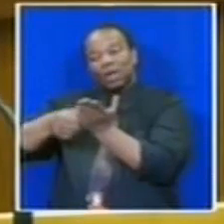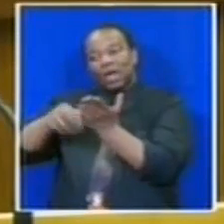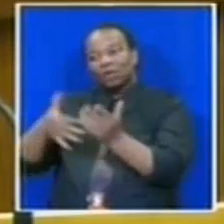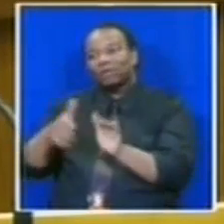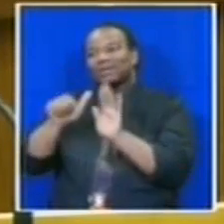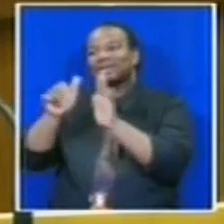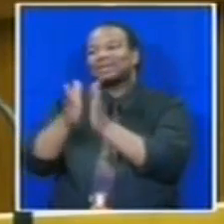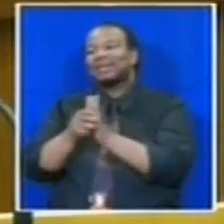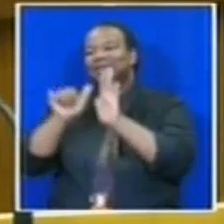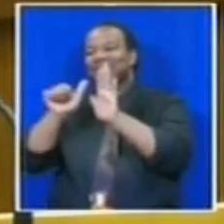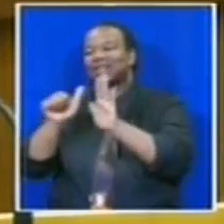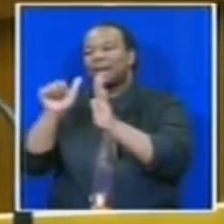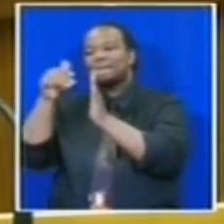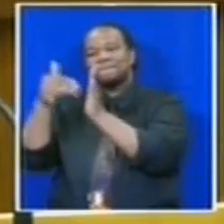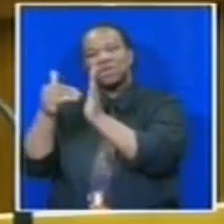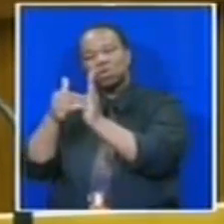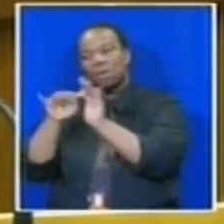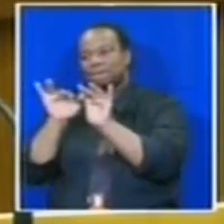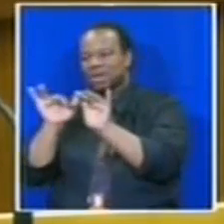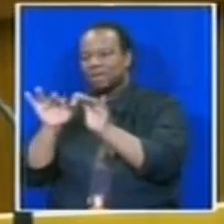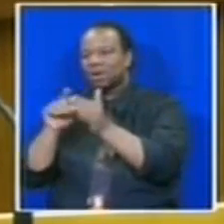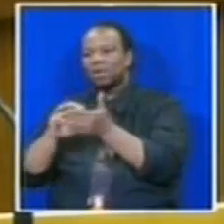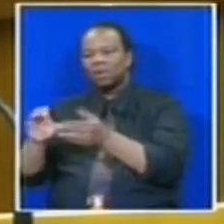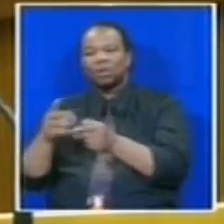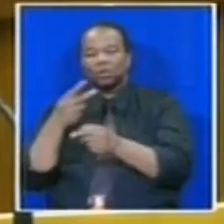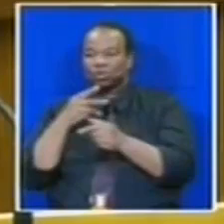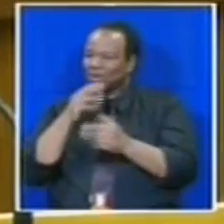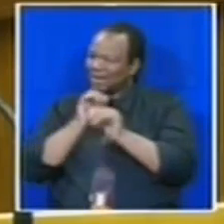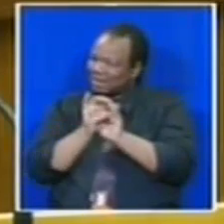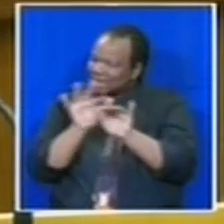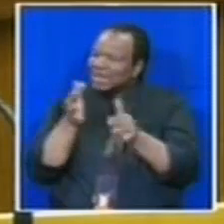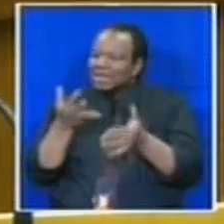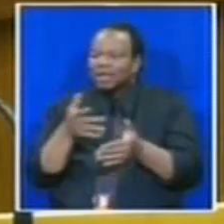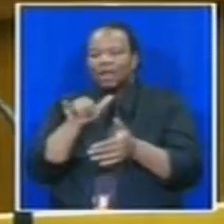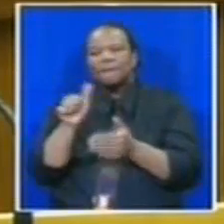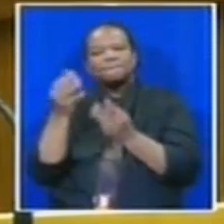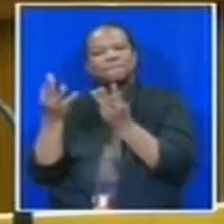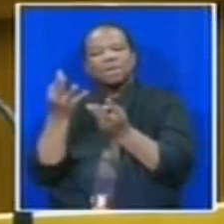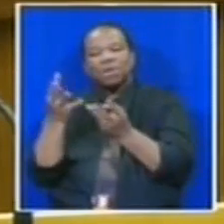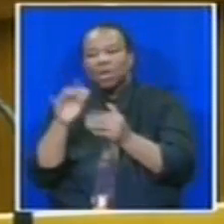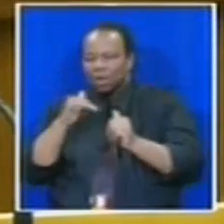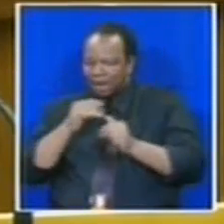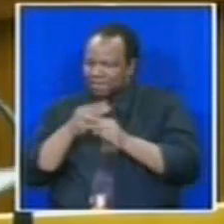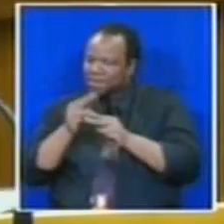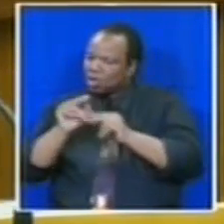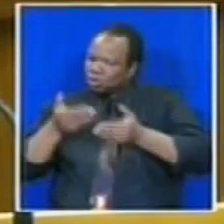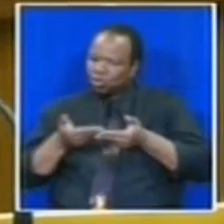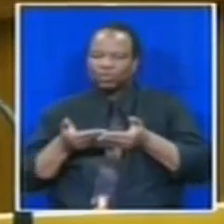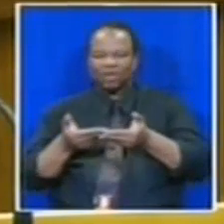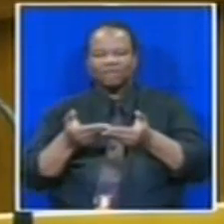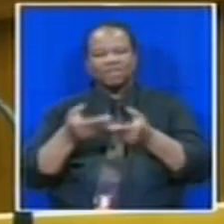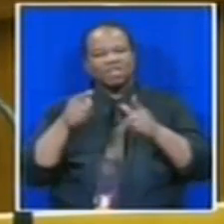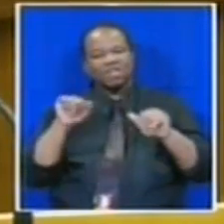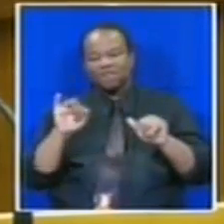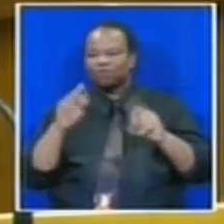beneficiaries. It is clear to all South Africans prepared to serve the national interest that if we act together, we can advance